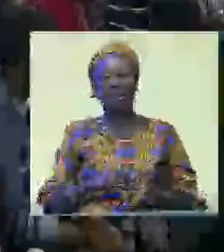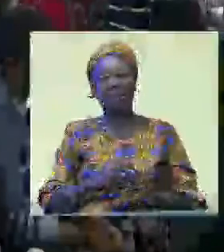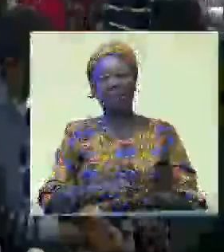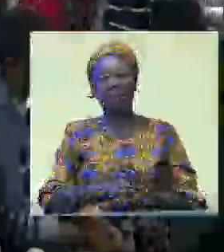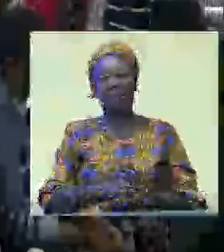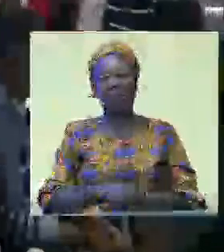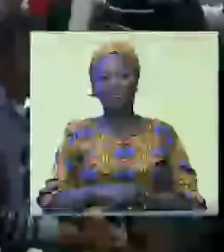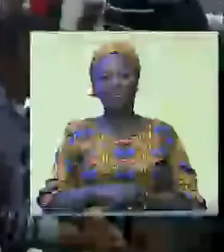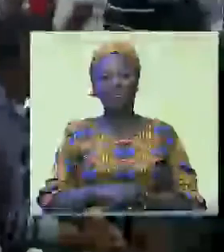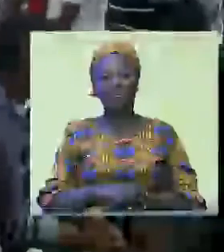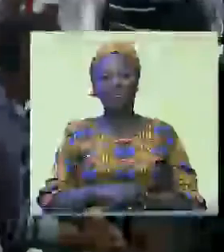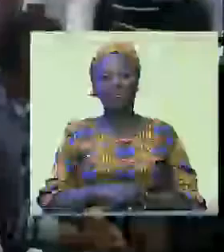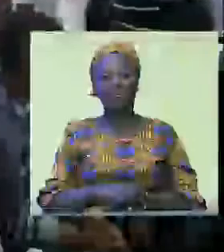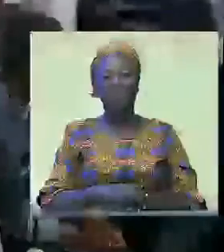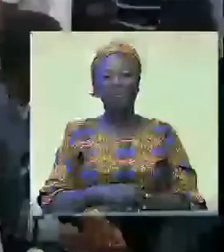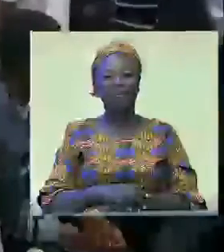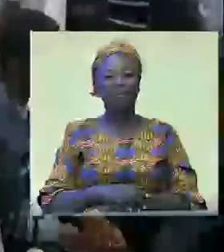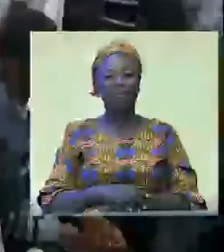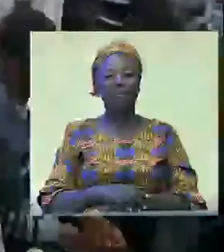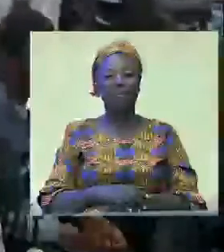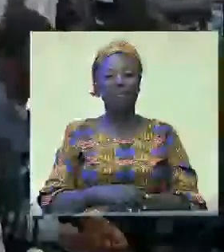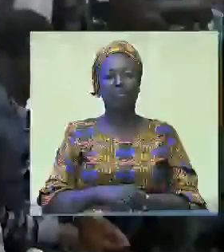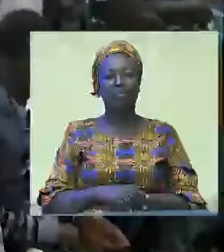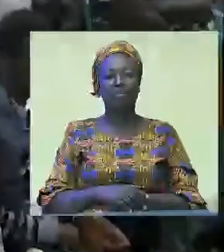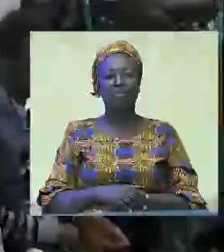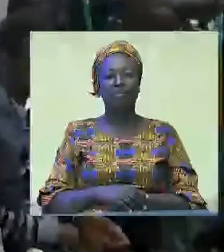And now we return to the State Overseer.